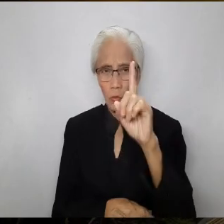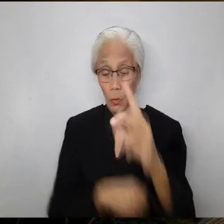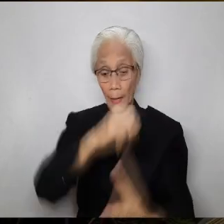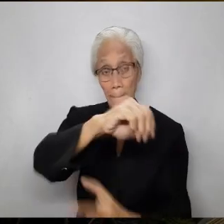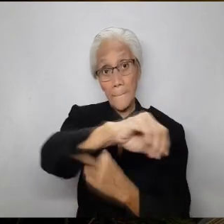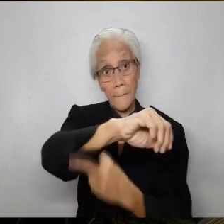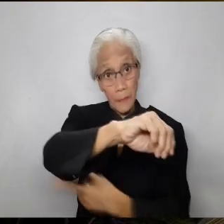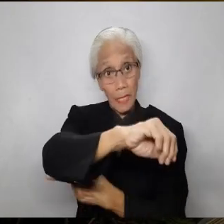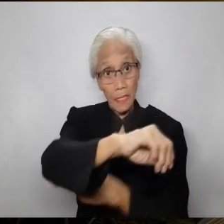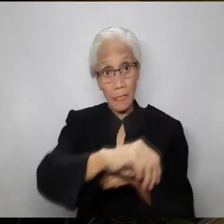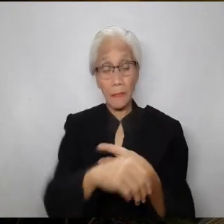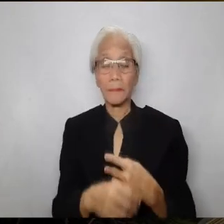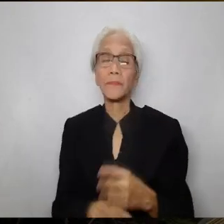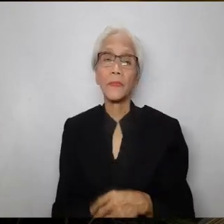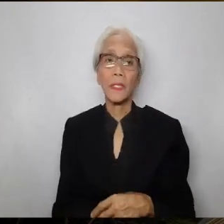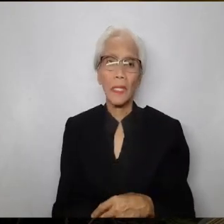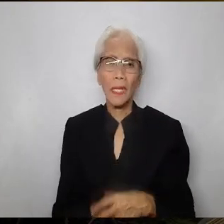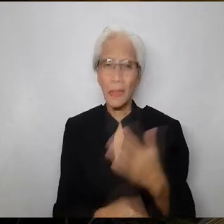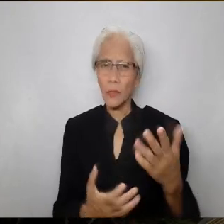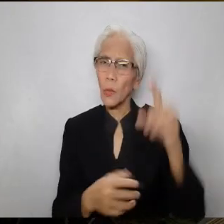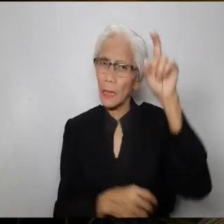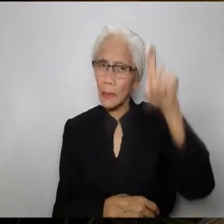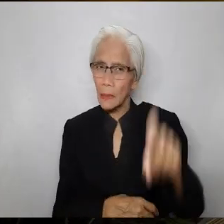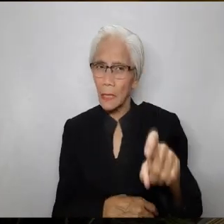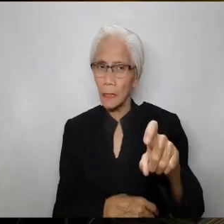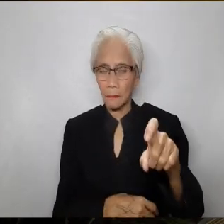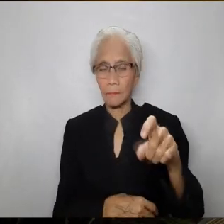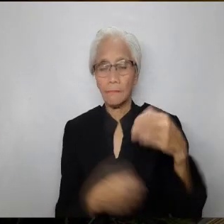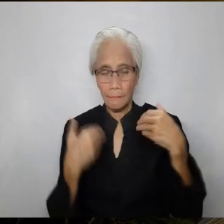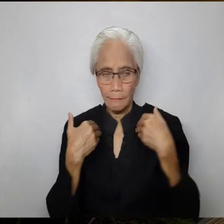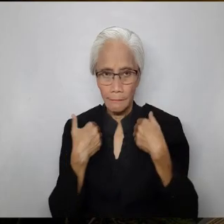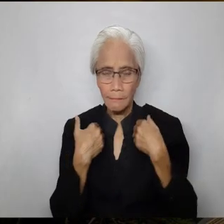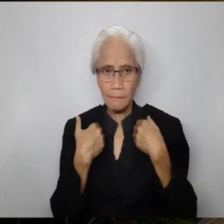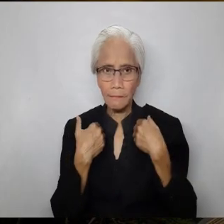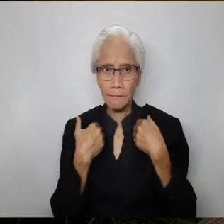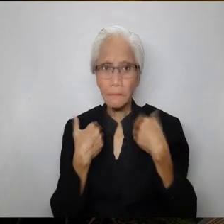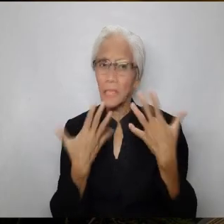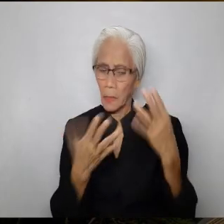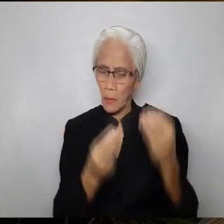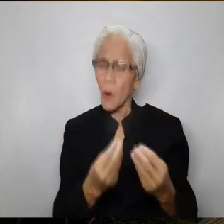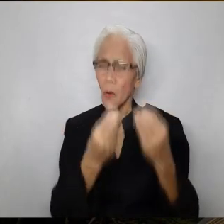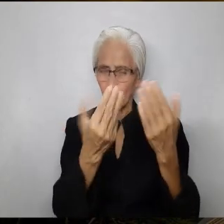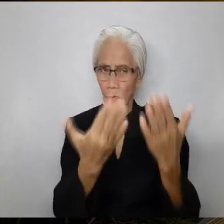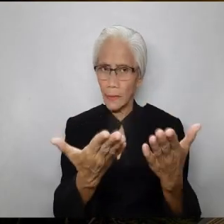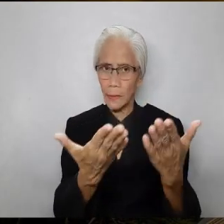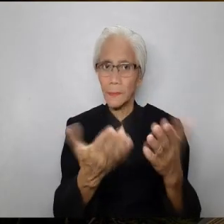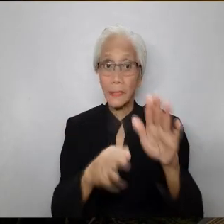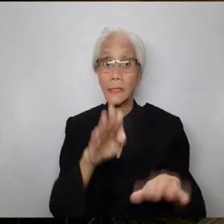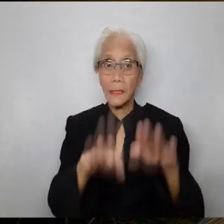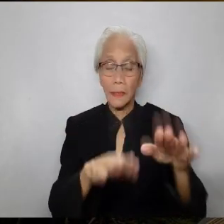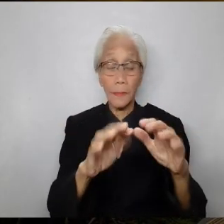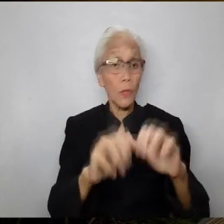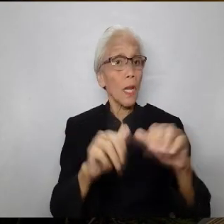But now let us mention just one bridge, for lack of space and time, that we ought to burn down, and